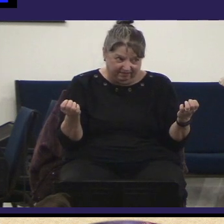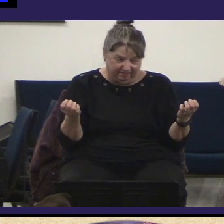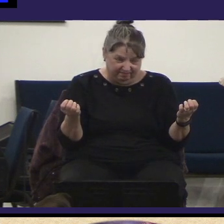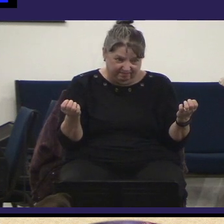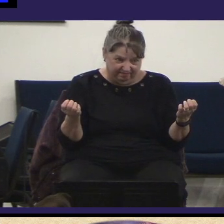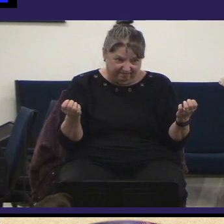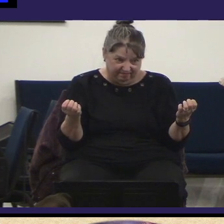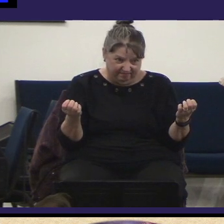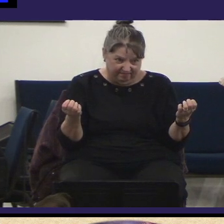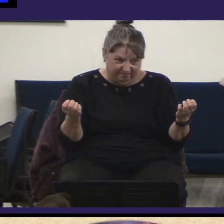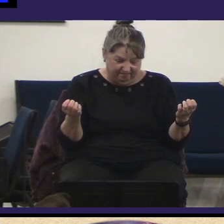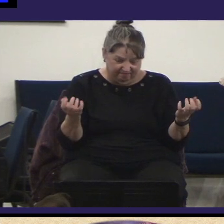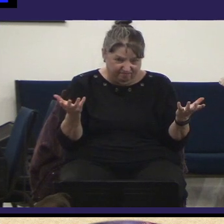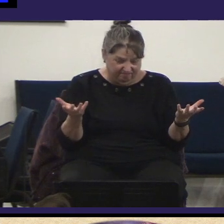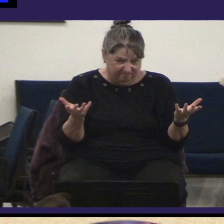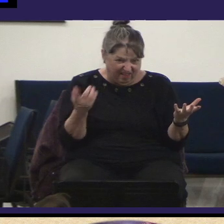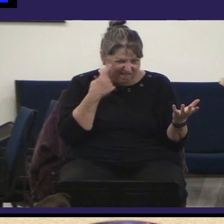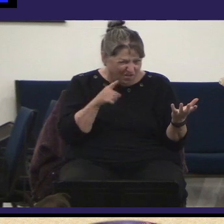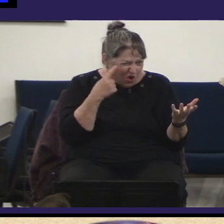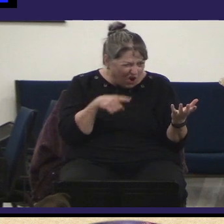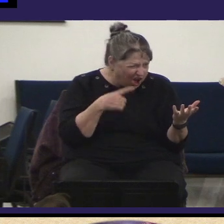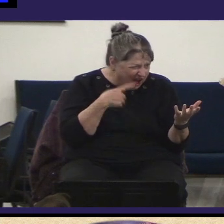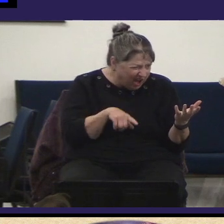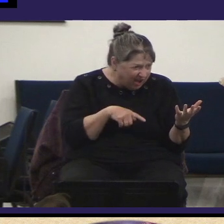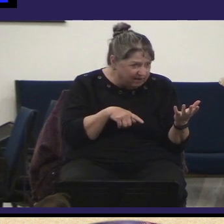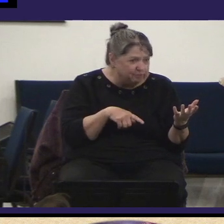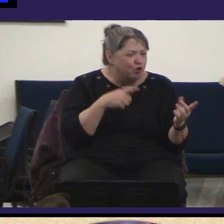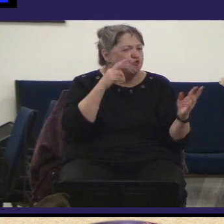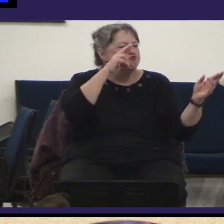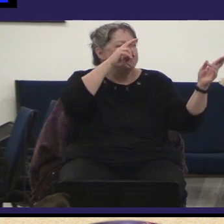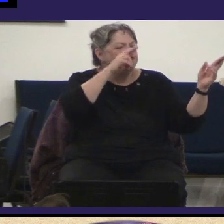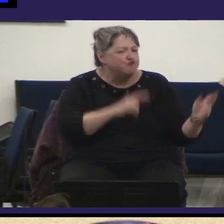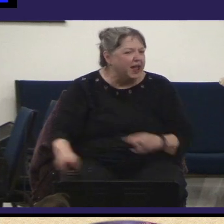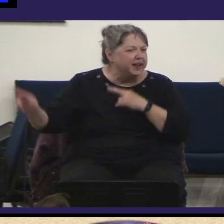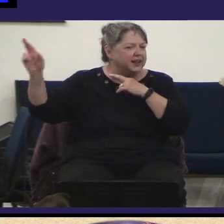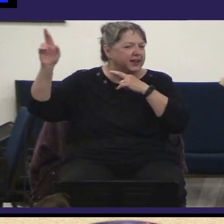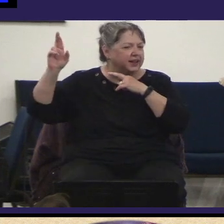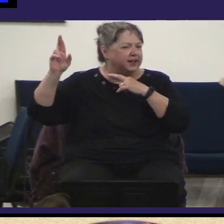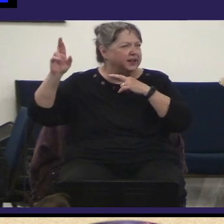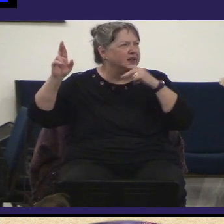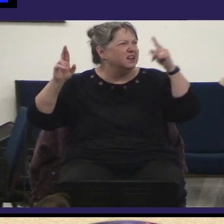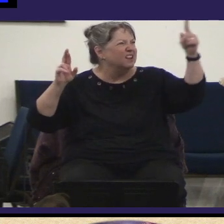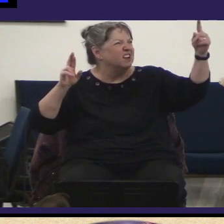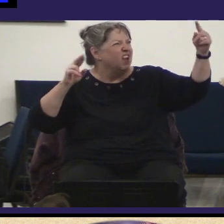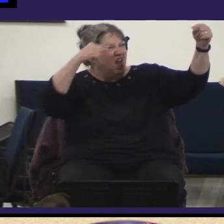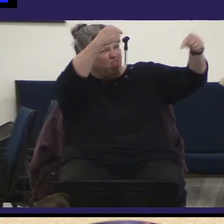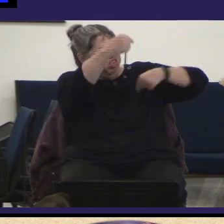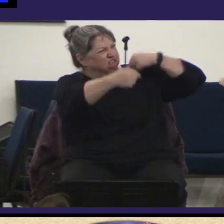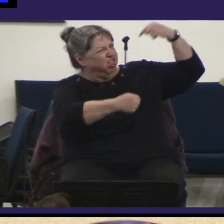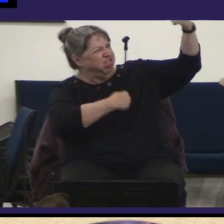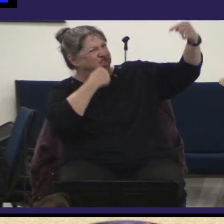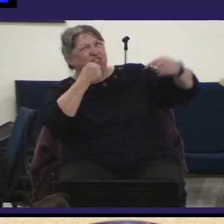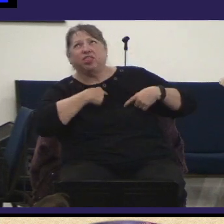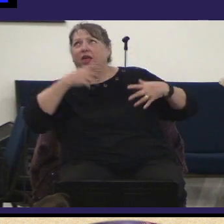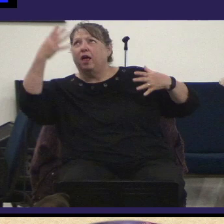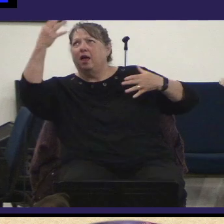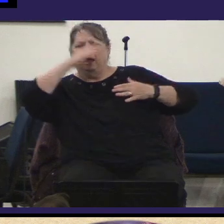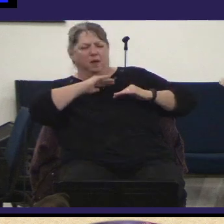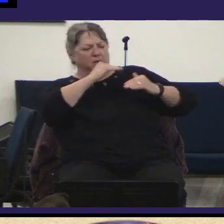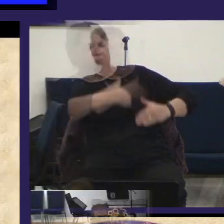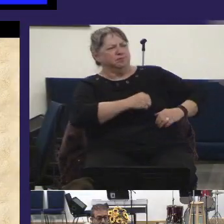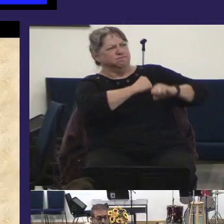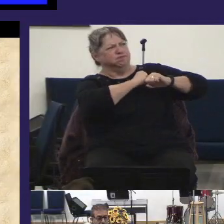myself to be properly equipped to counterattack or to come against or to